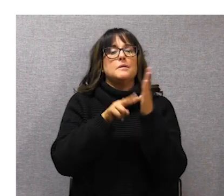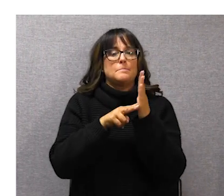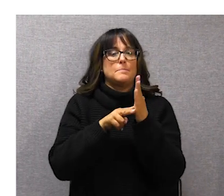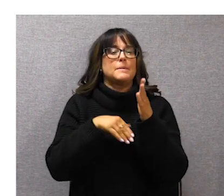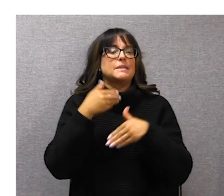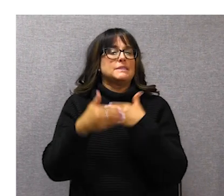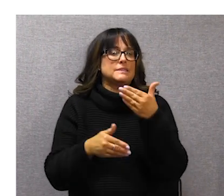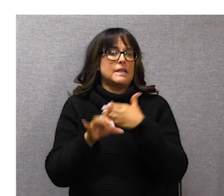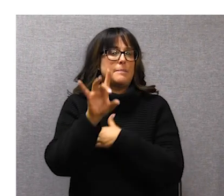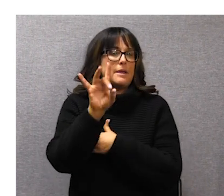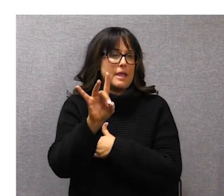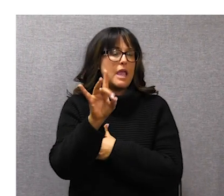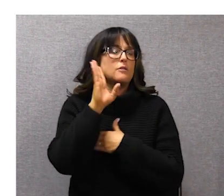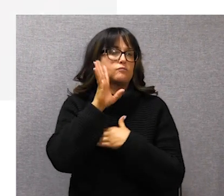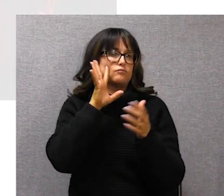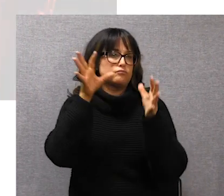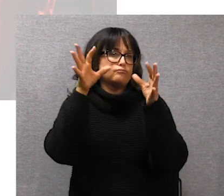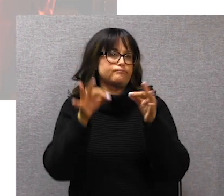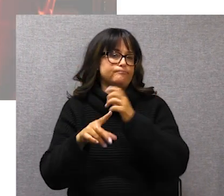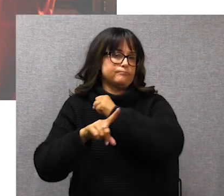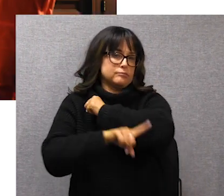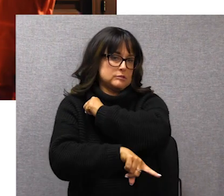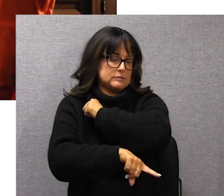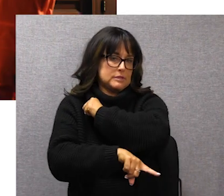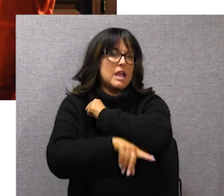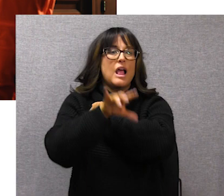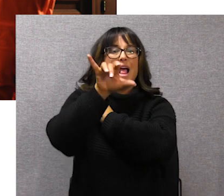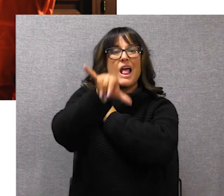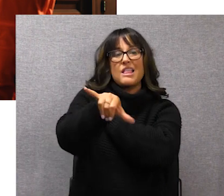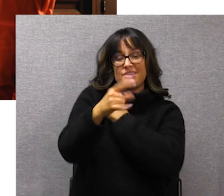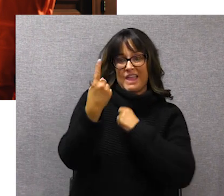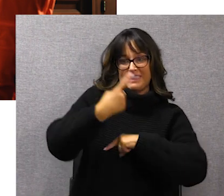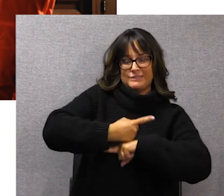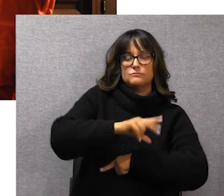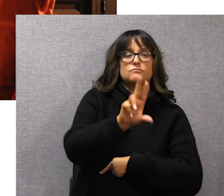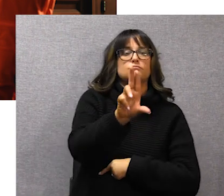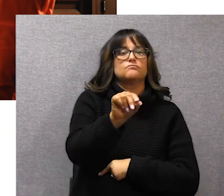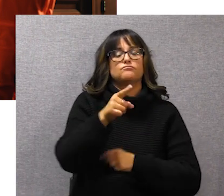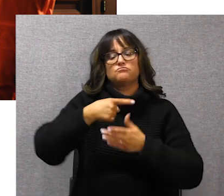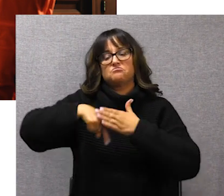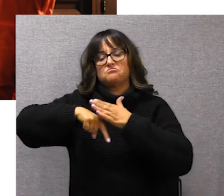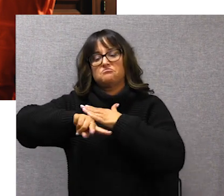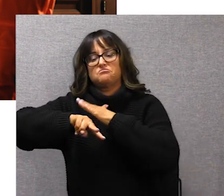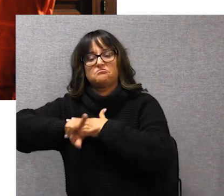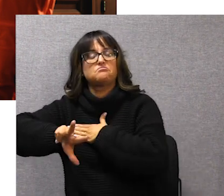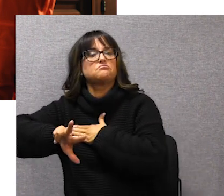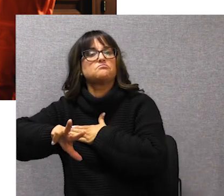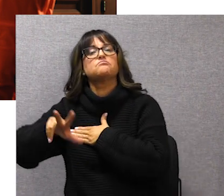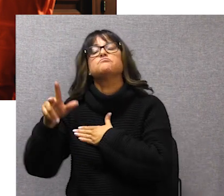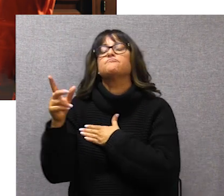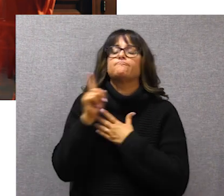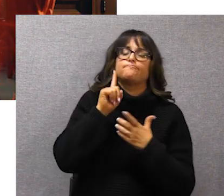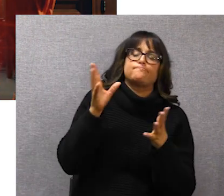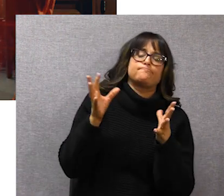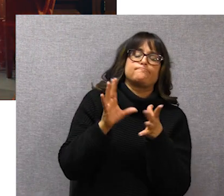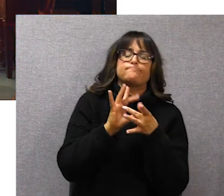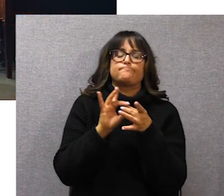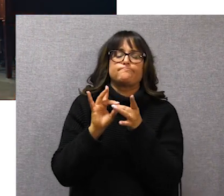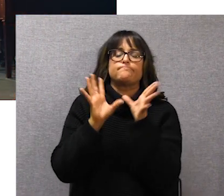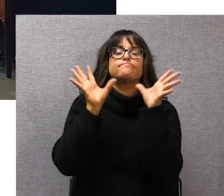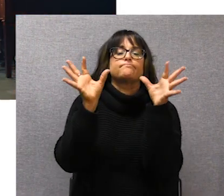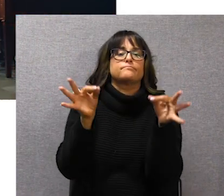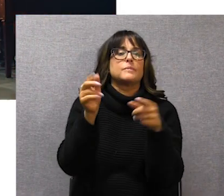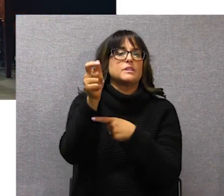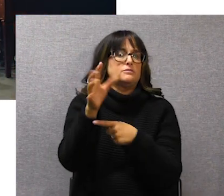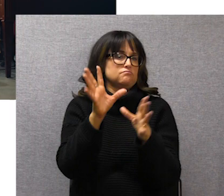come a few weeks after the trial. The judge will decide what punishment the abuser will receive. And just as in court,